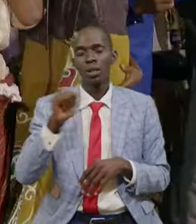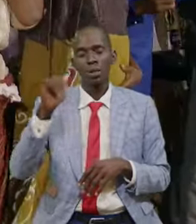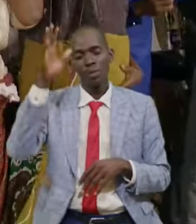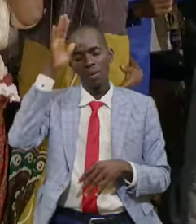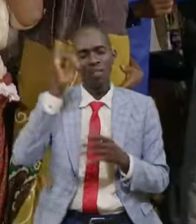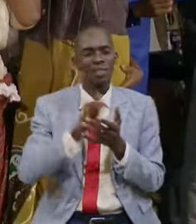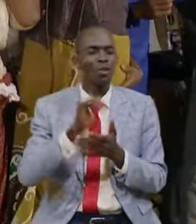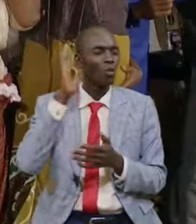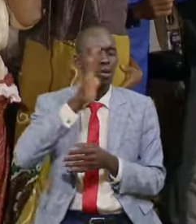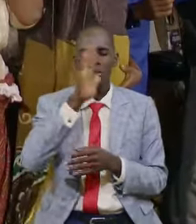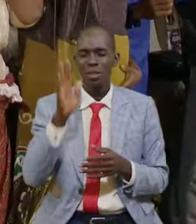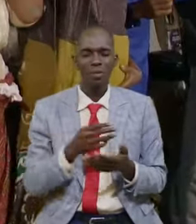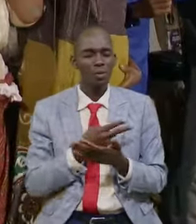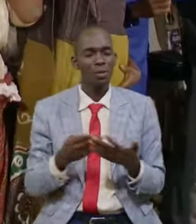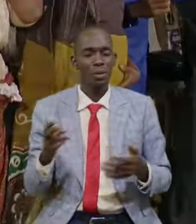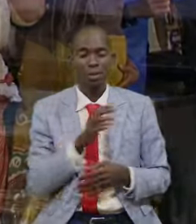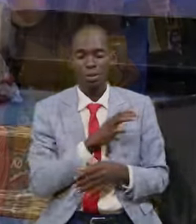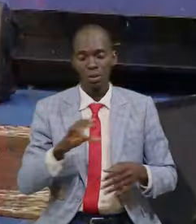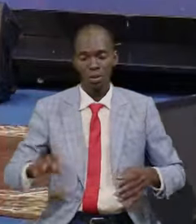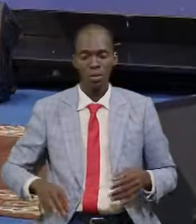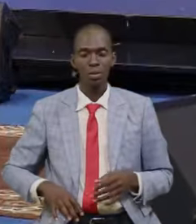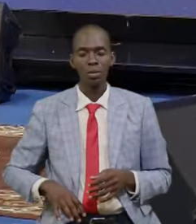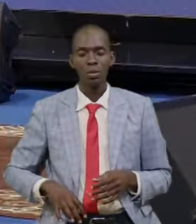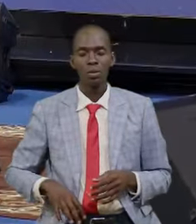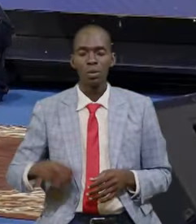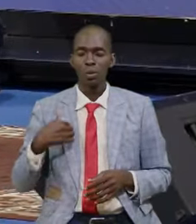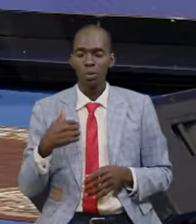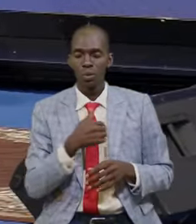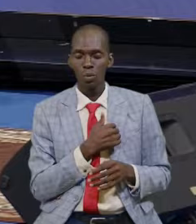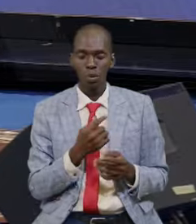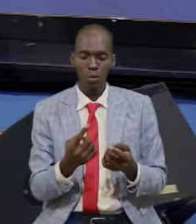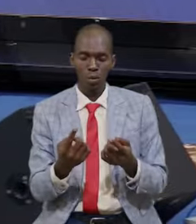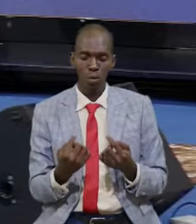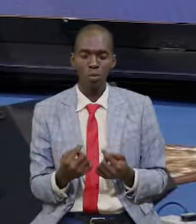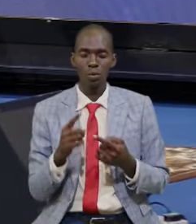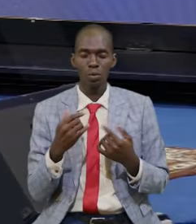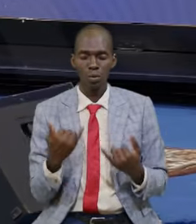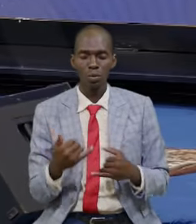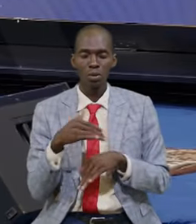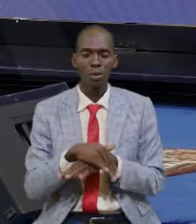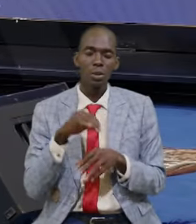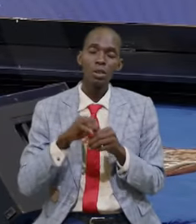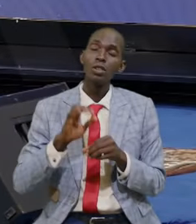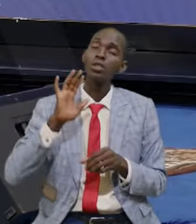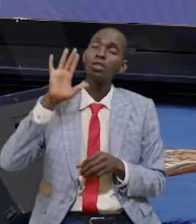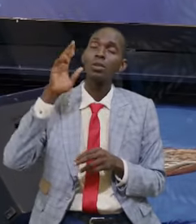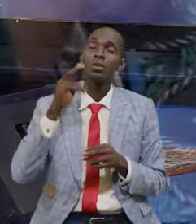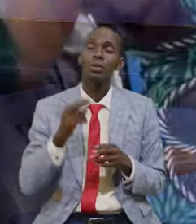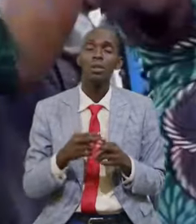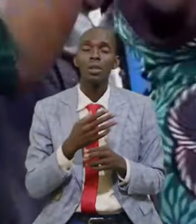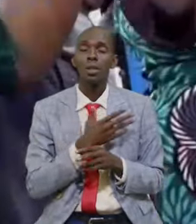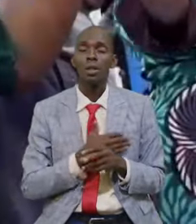fail. Christ, we come tonight in your name. And you are the